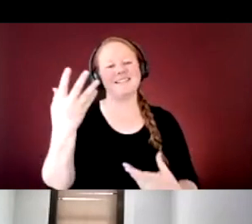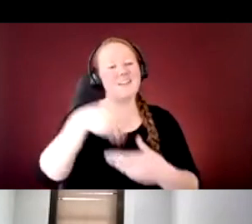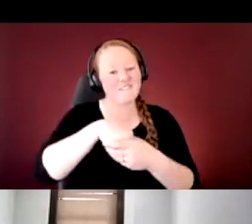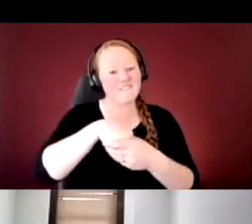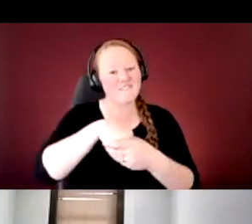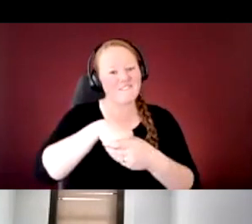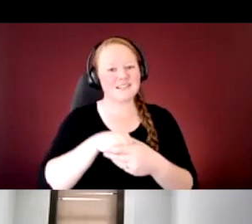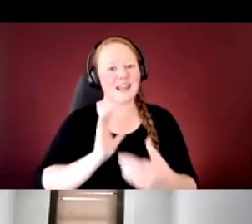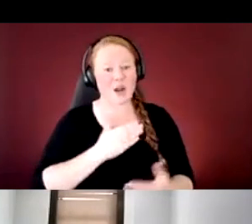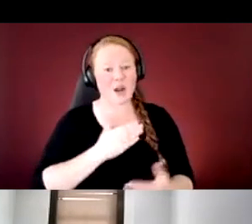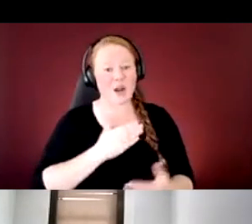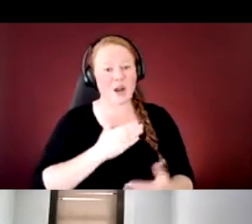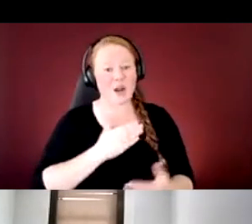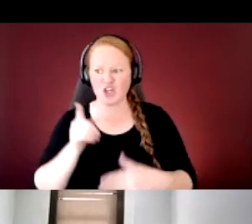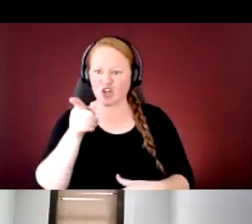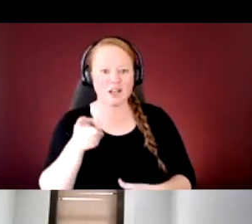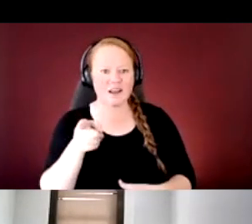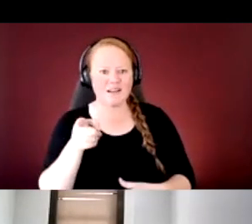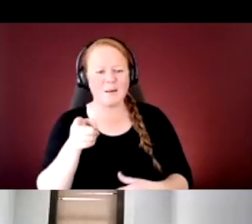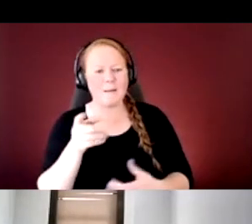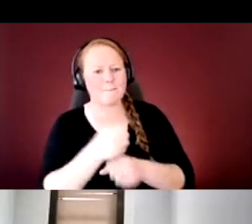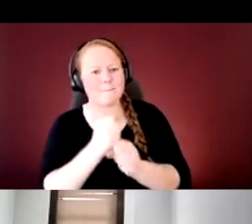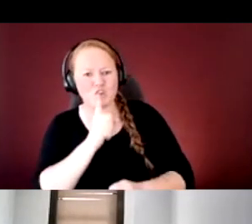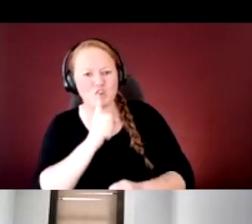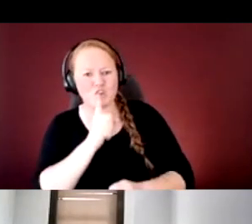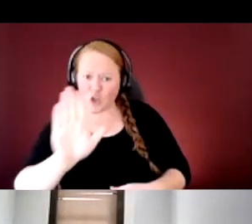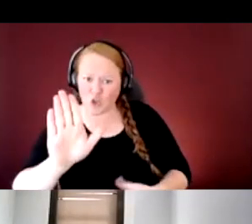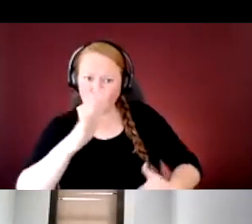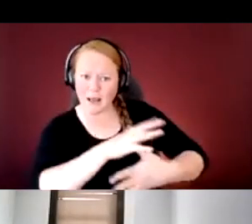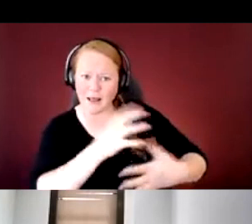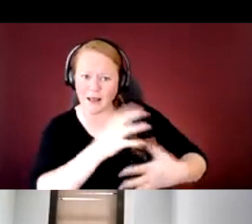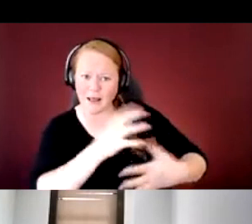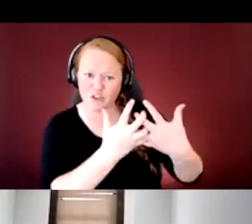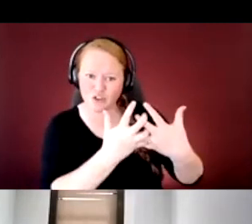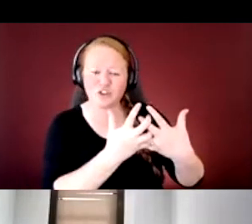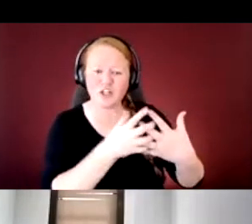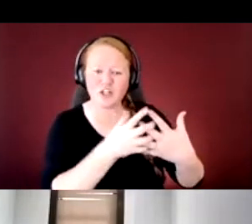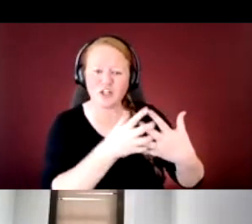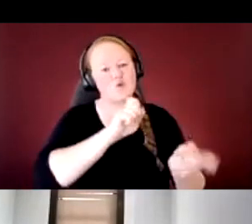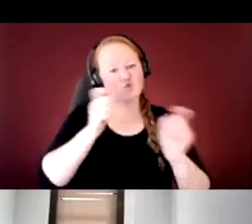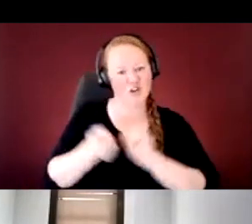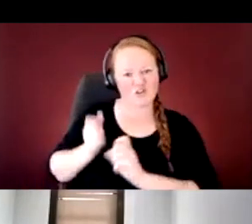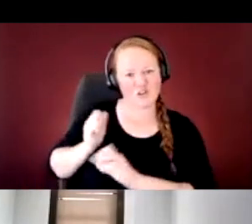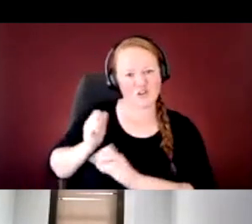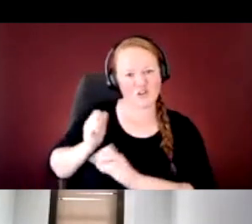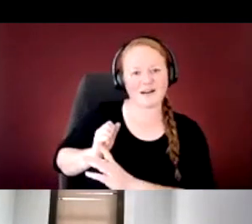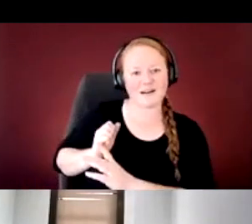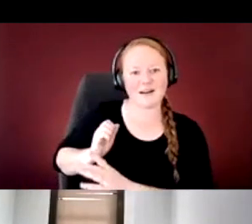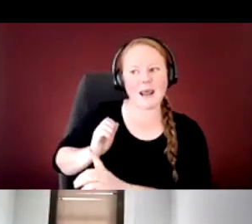line with your priorities and for making a maximum transformational impact. This is not the end